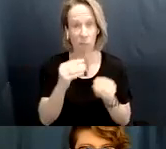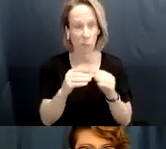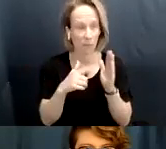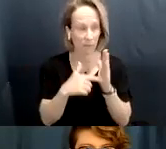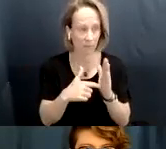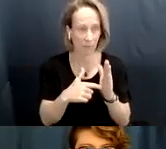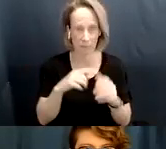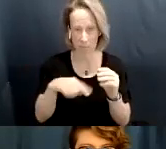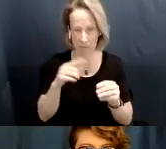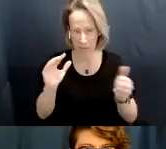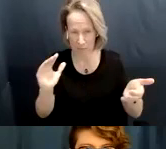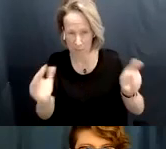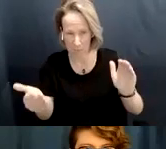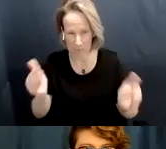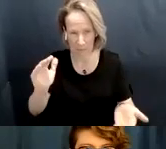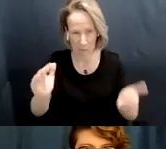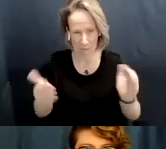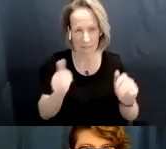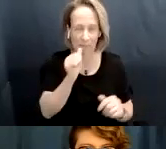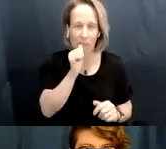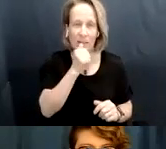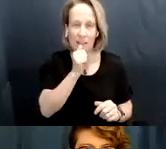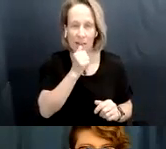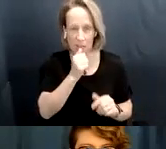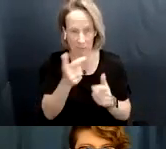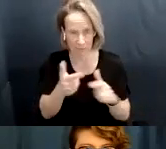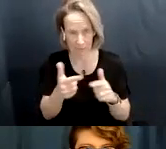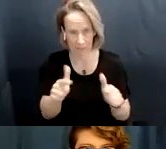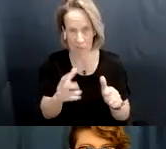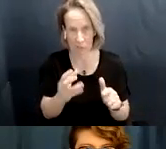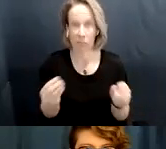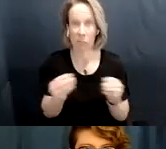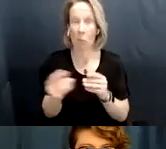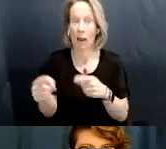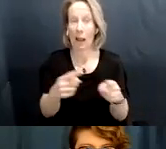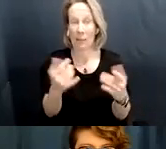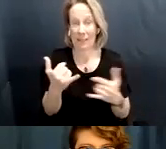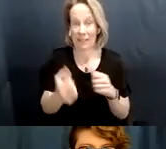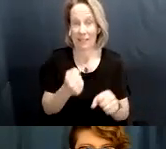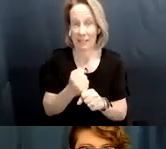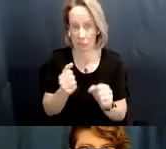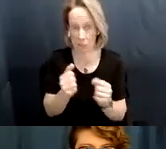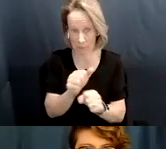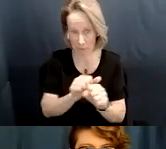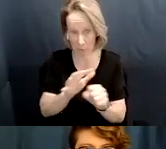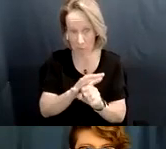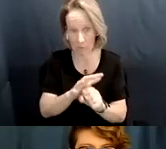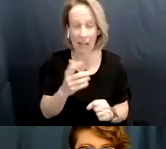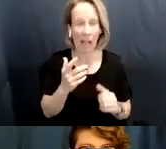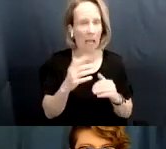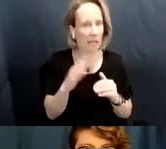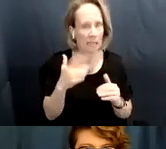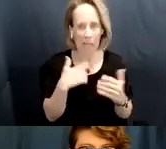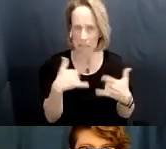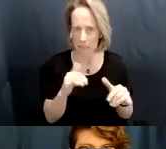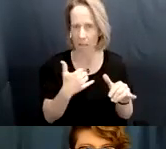we're using it, especially this year with the pandemic. Well, at least I still have a job. Many do not